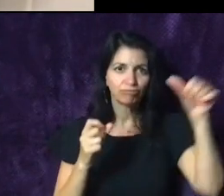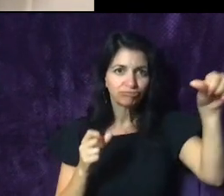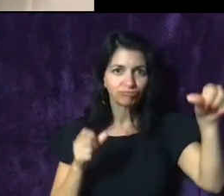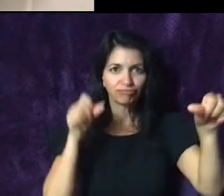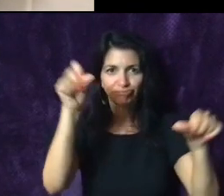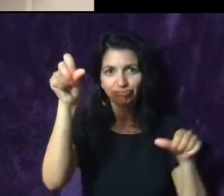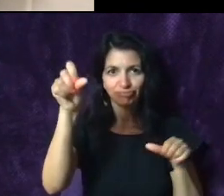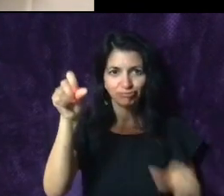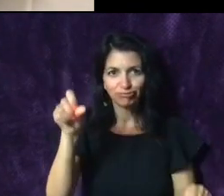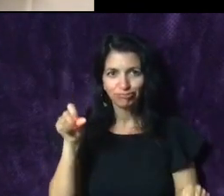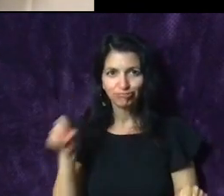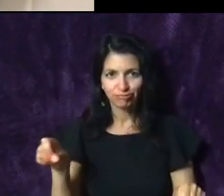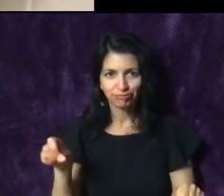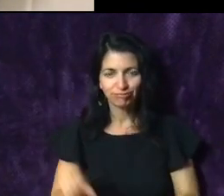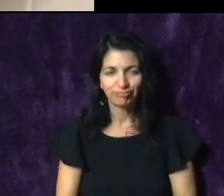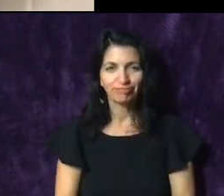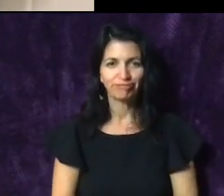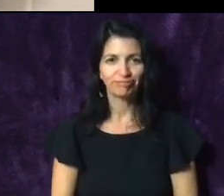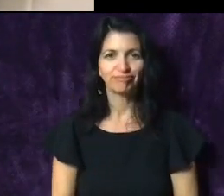like so.